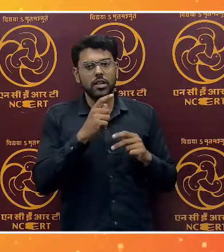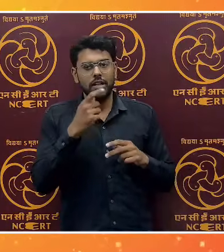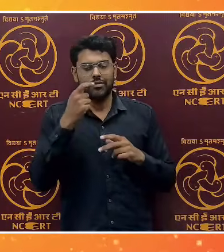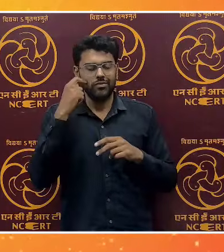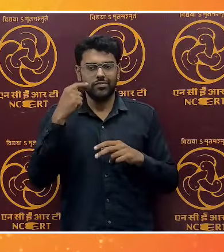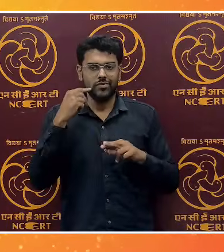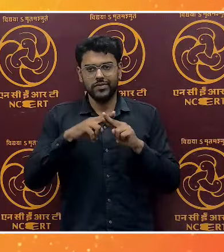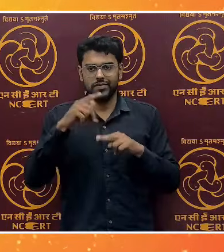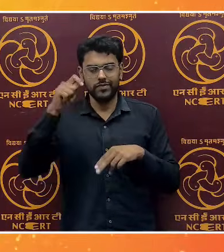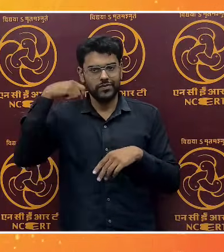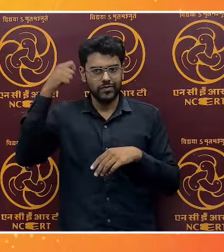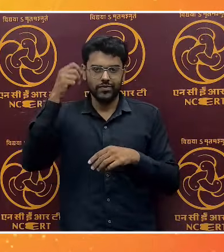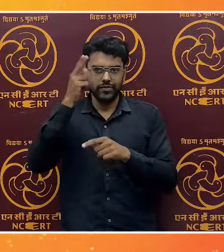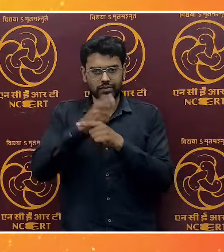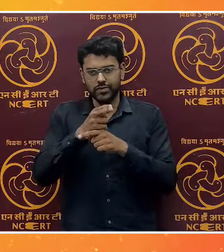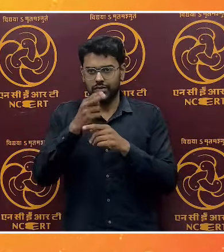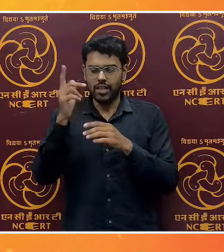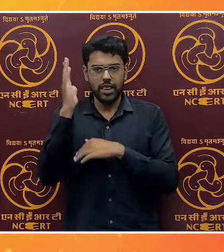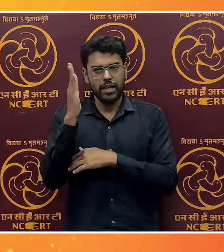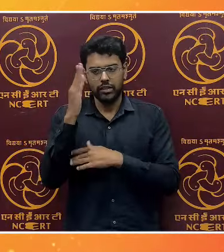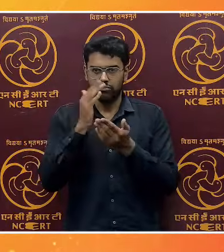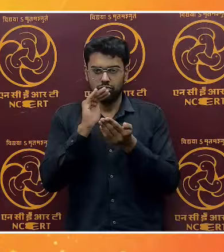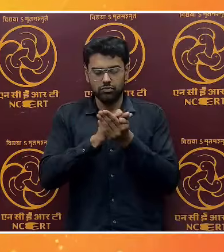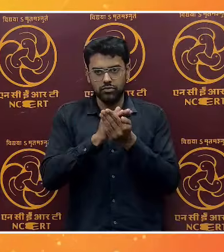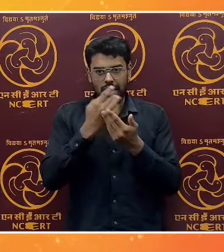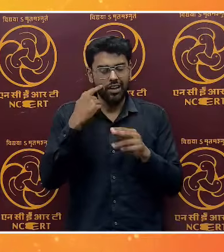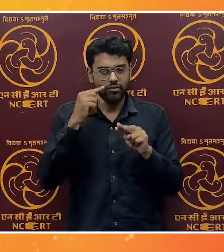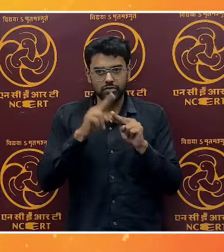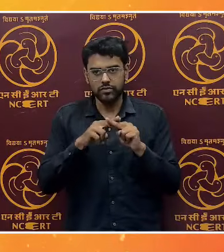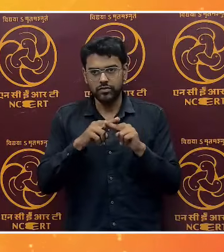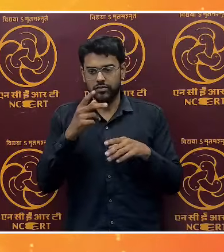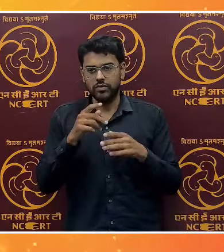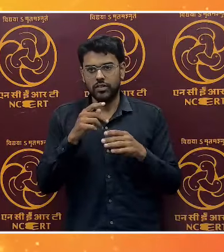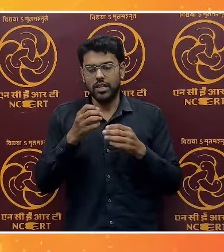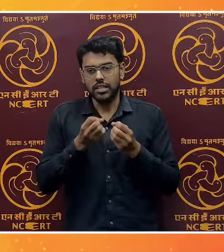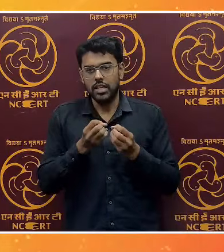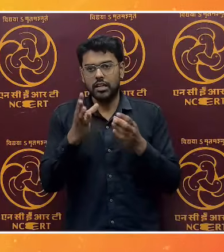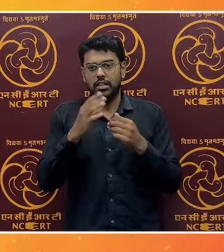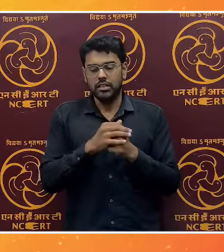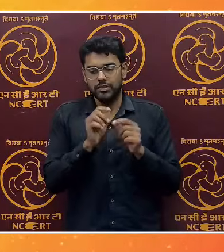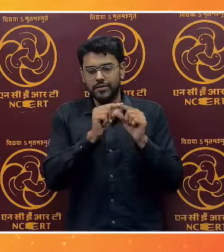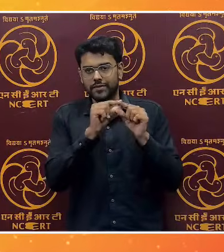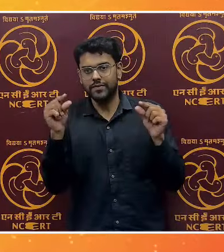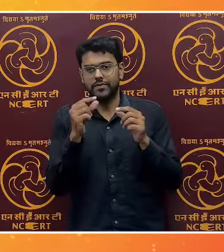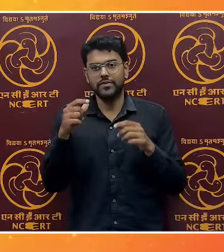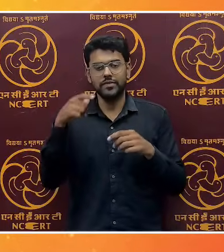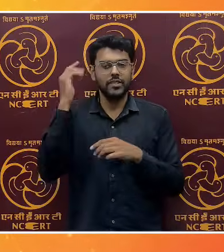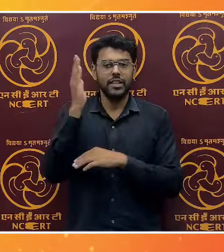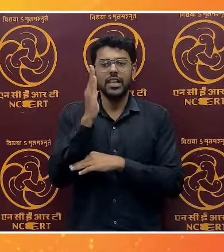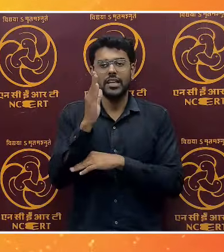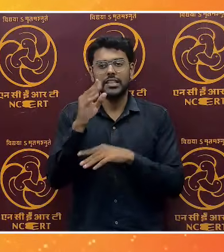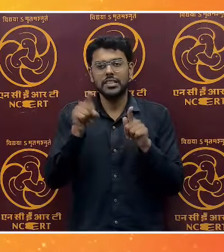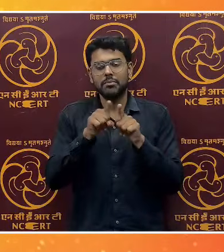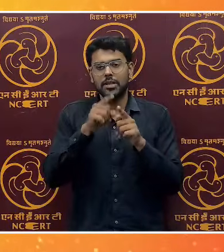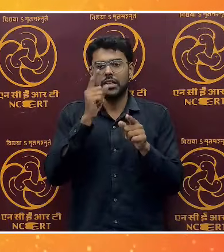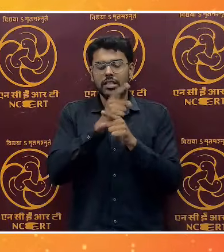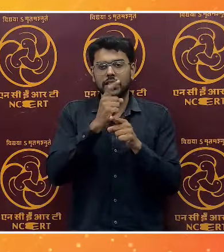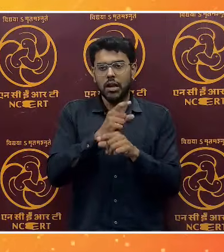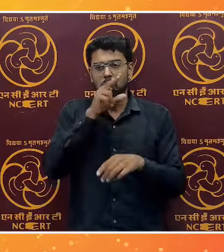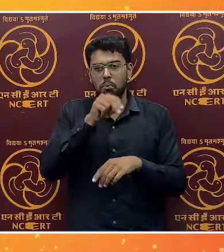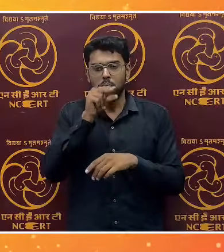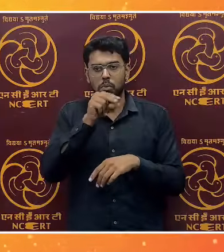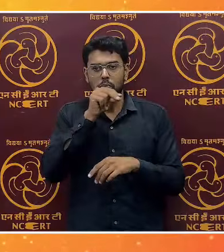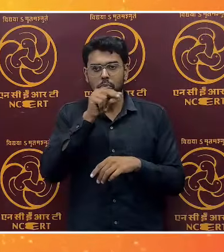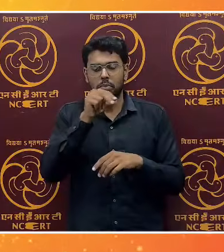recorded the lecture, but if you just play the lecture, like a teacher is speaking